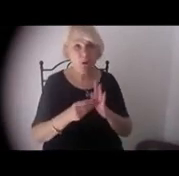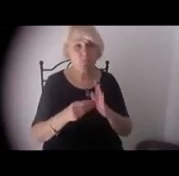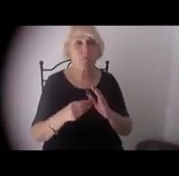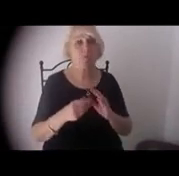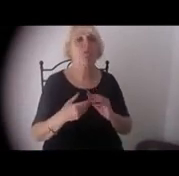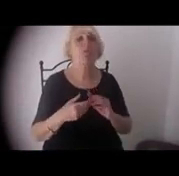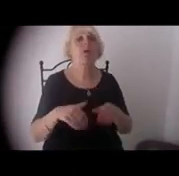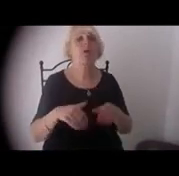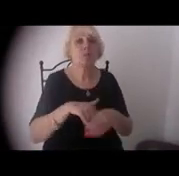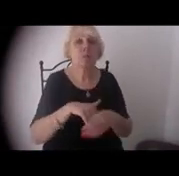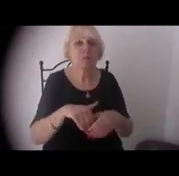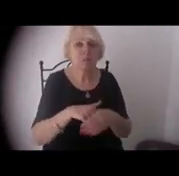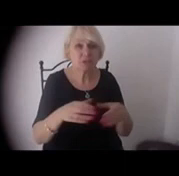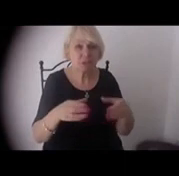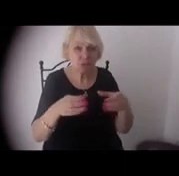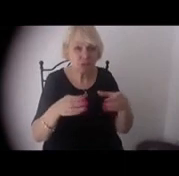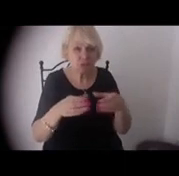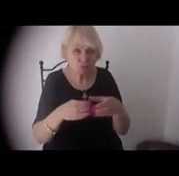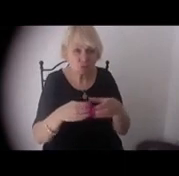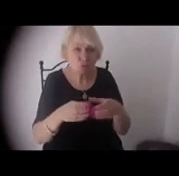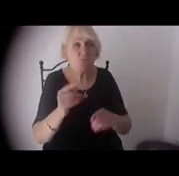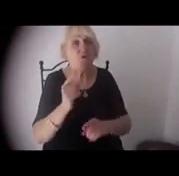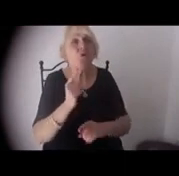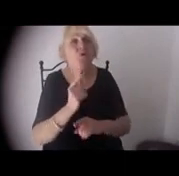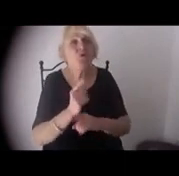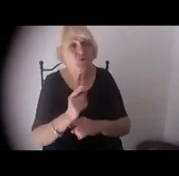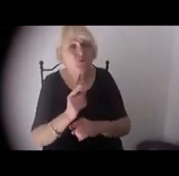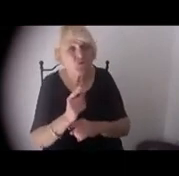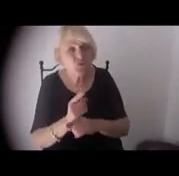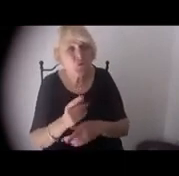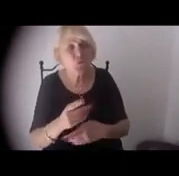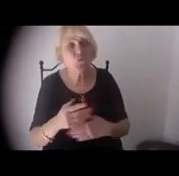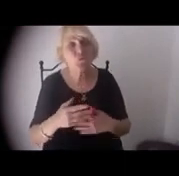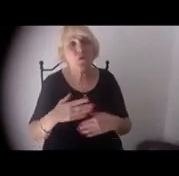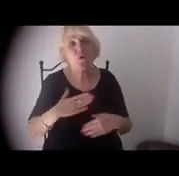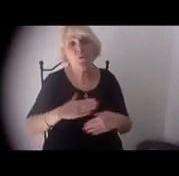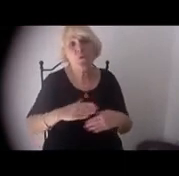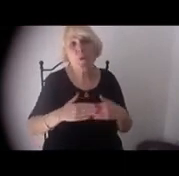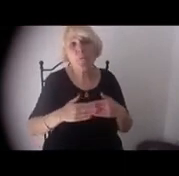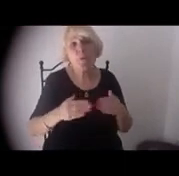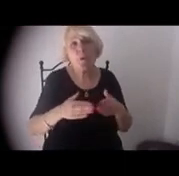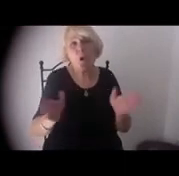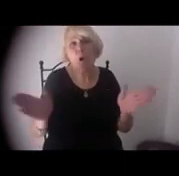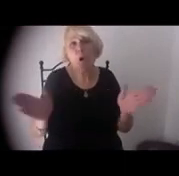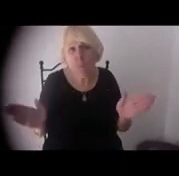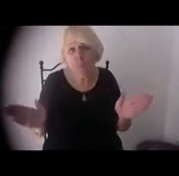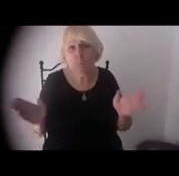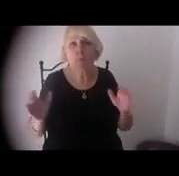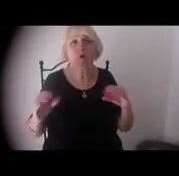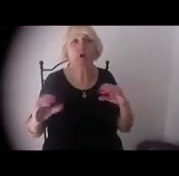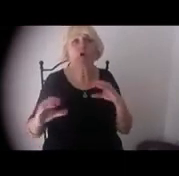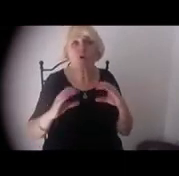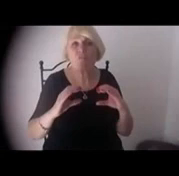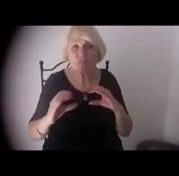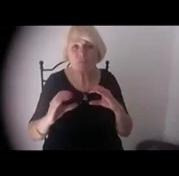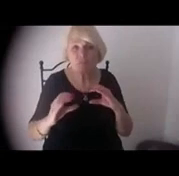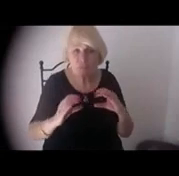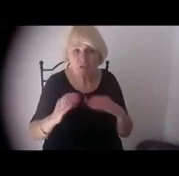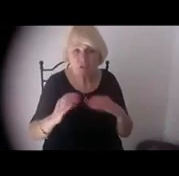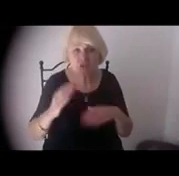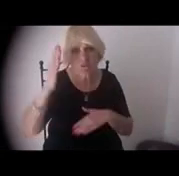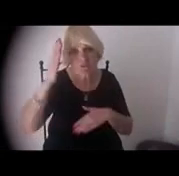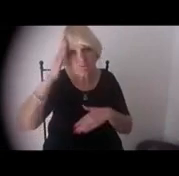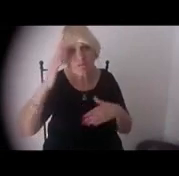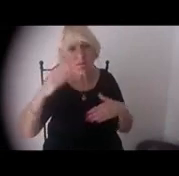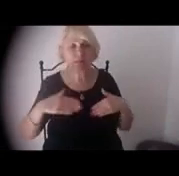frequently talk about they'd like to have more open and prominent conversations about mental health, say,